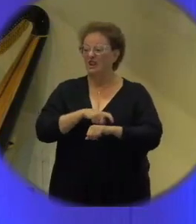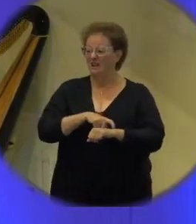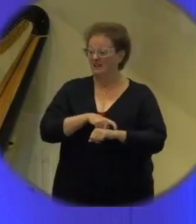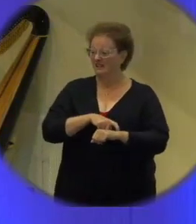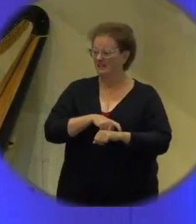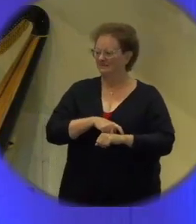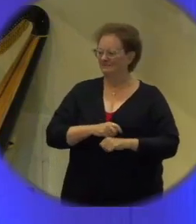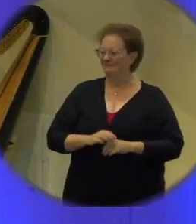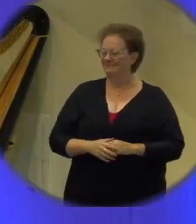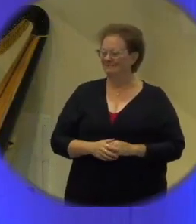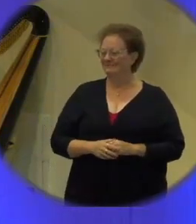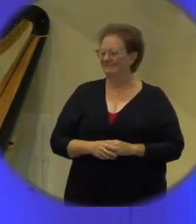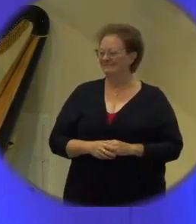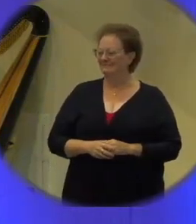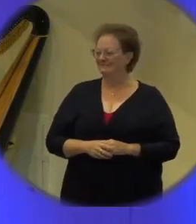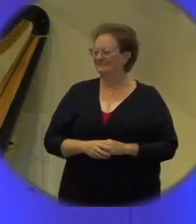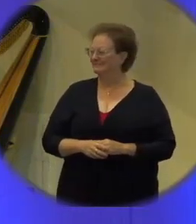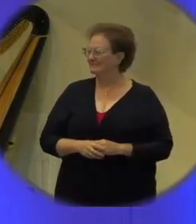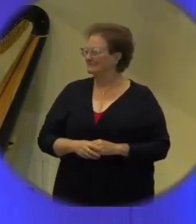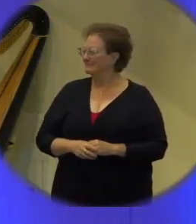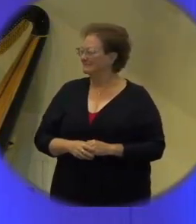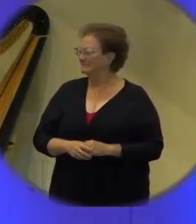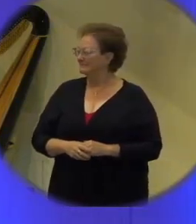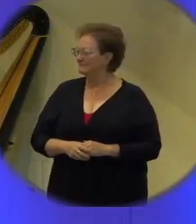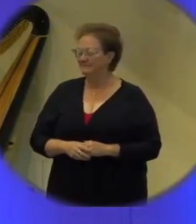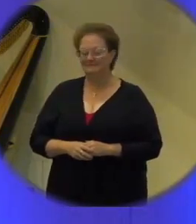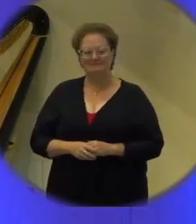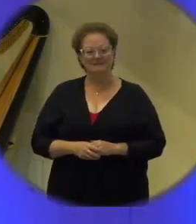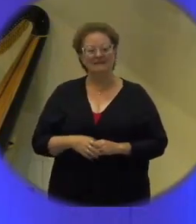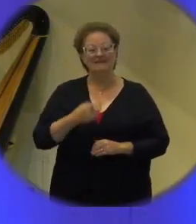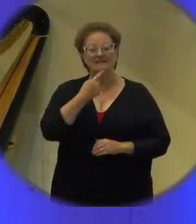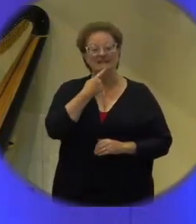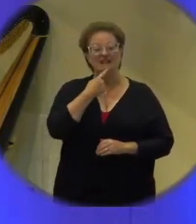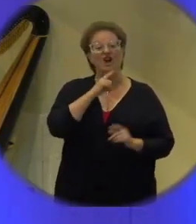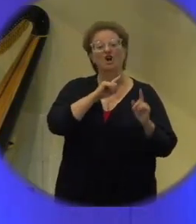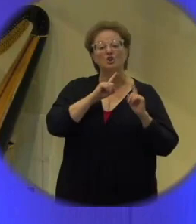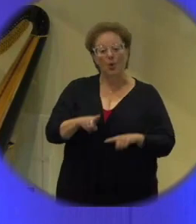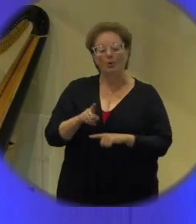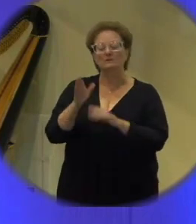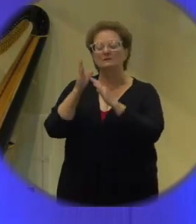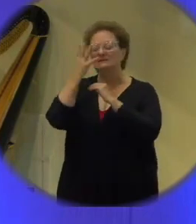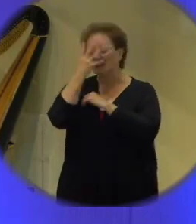in, and like I said, I can remember this to this day. He said, Gregory, go to